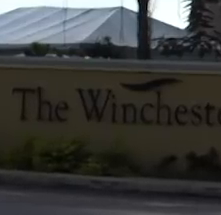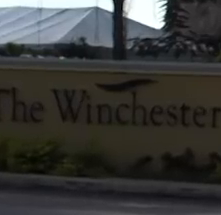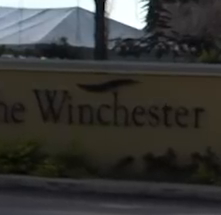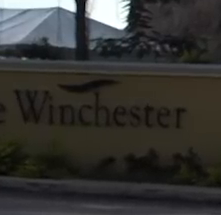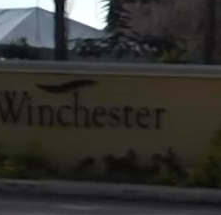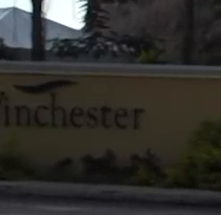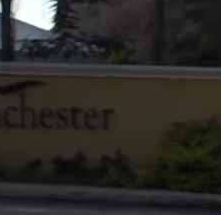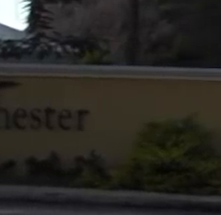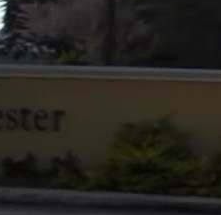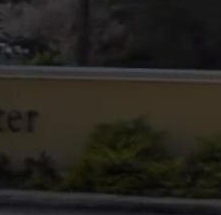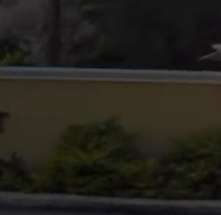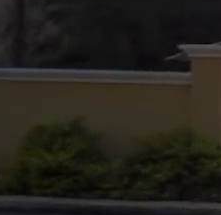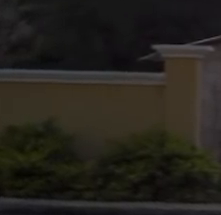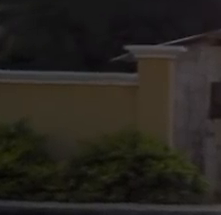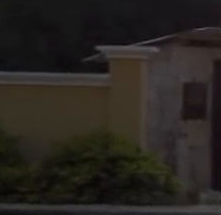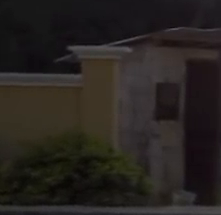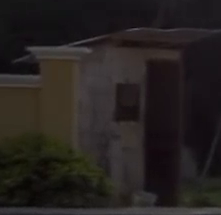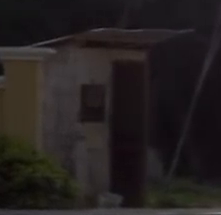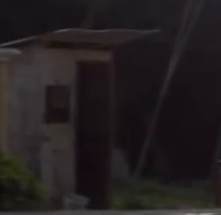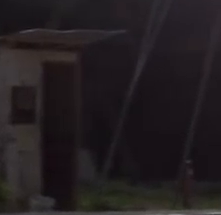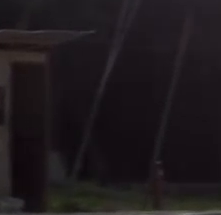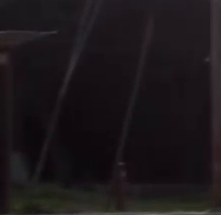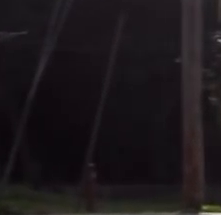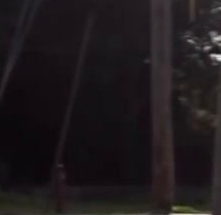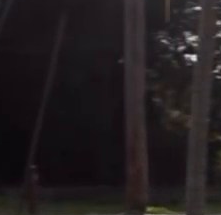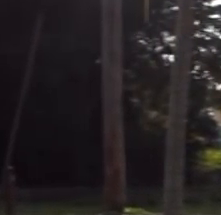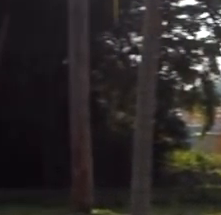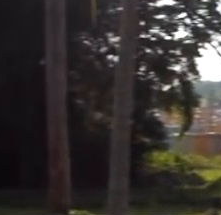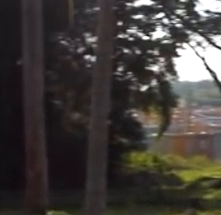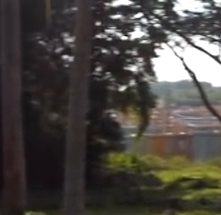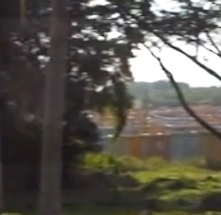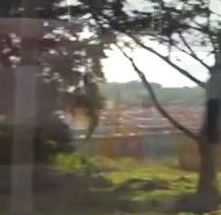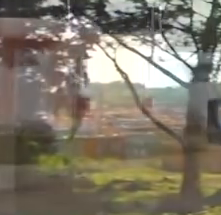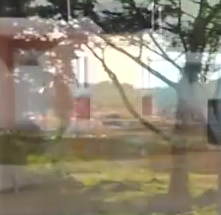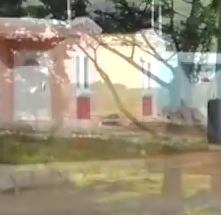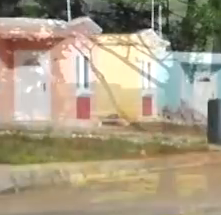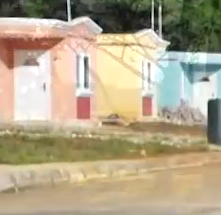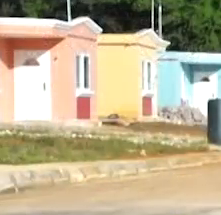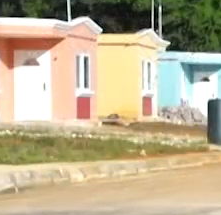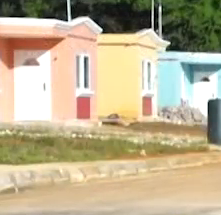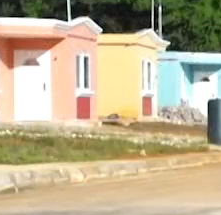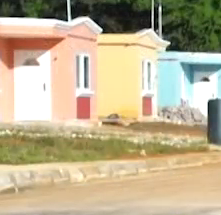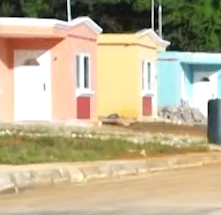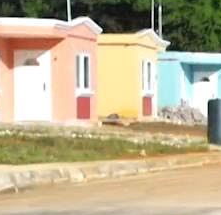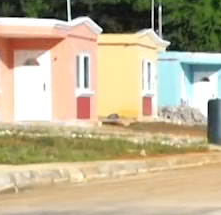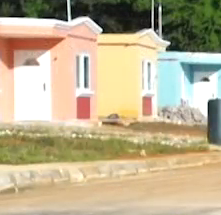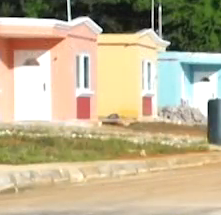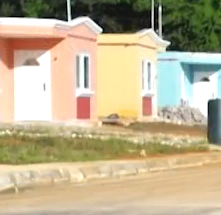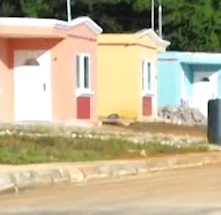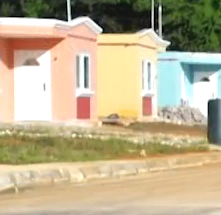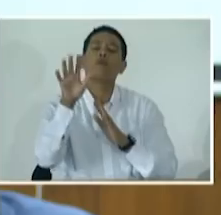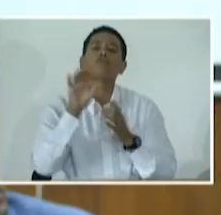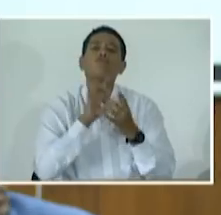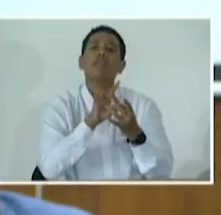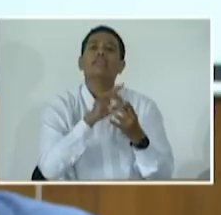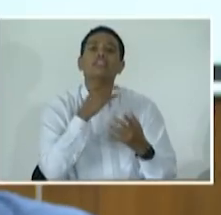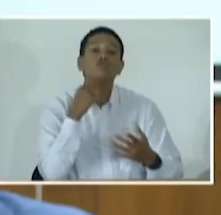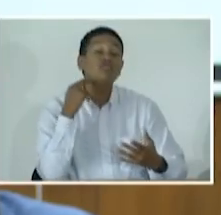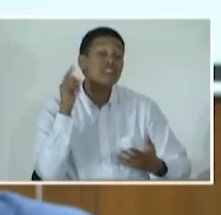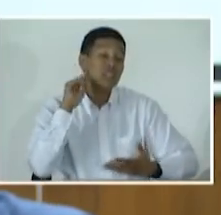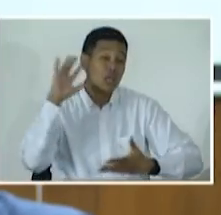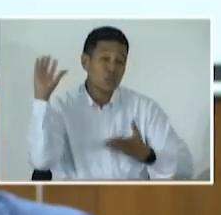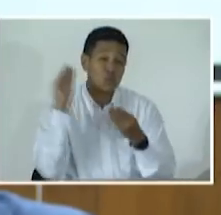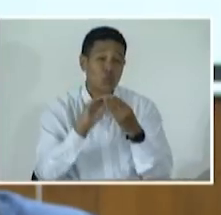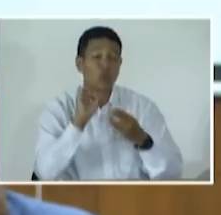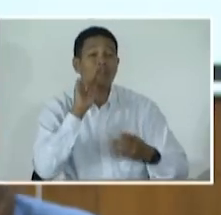Guaranteed Purchaser program will be expanded to include efficient developers to provide houses worth between $5 and $8 million. A total